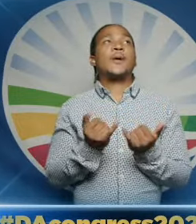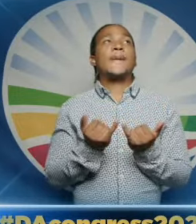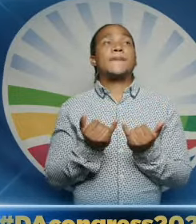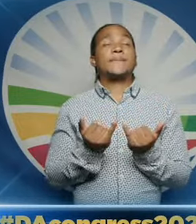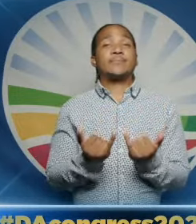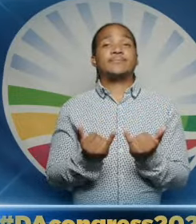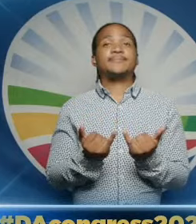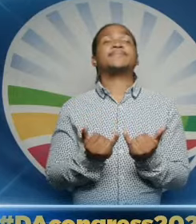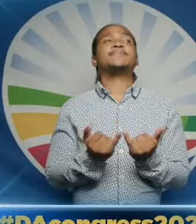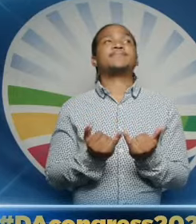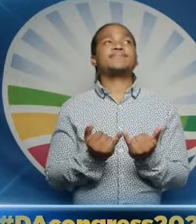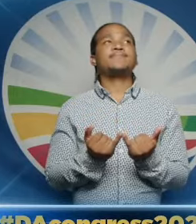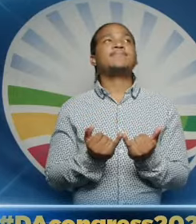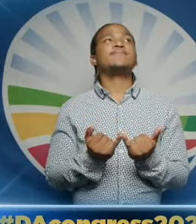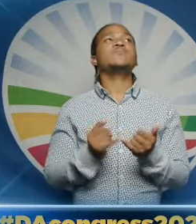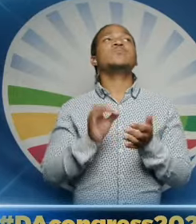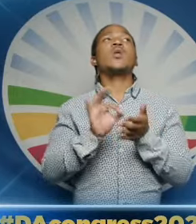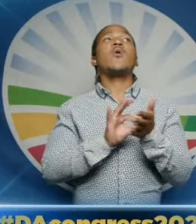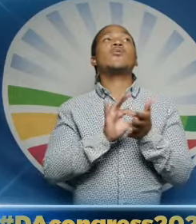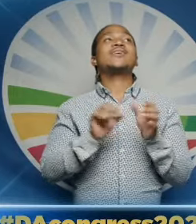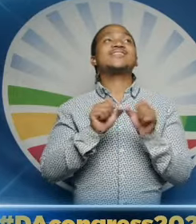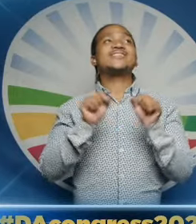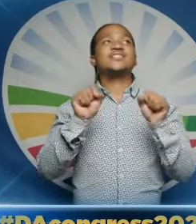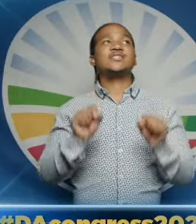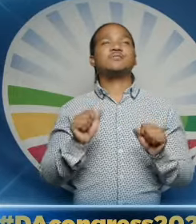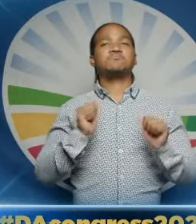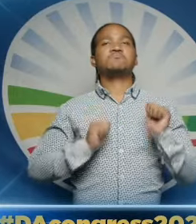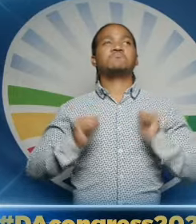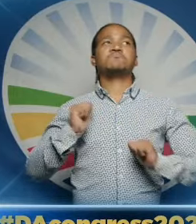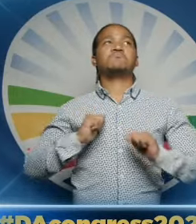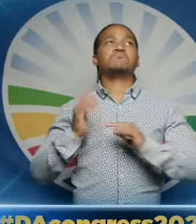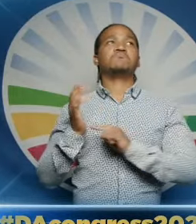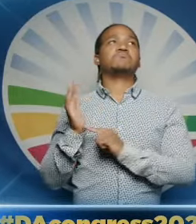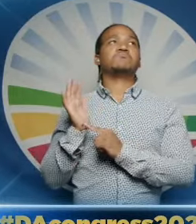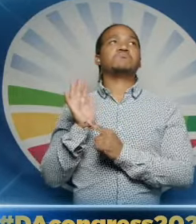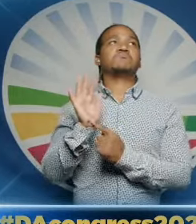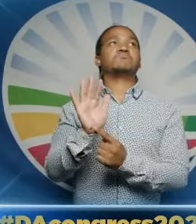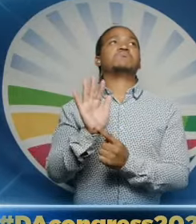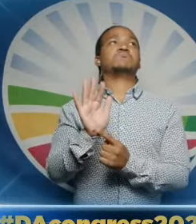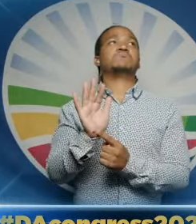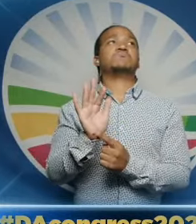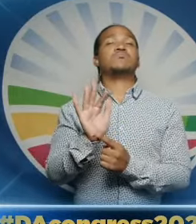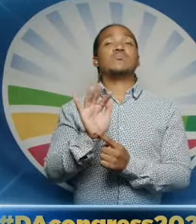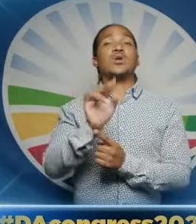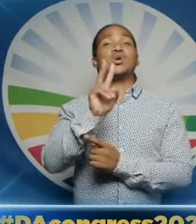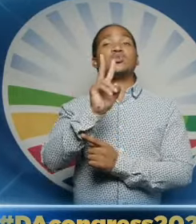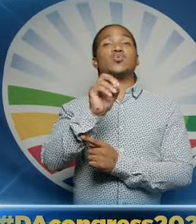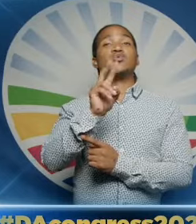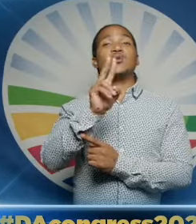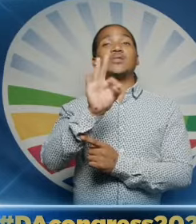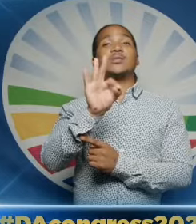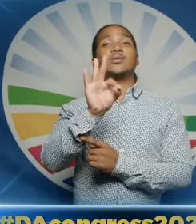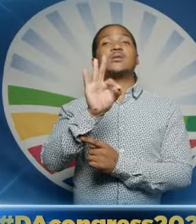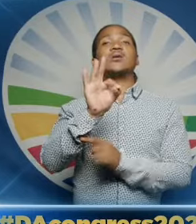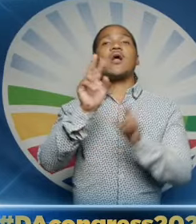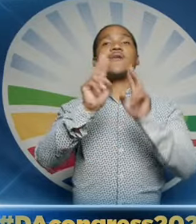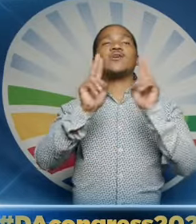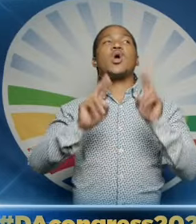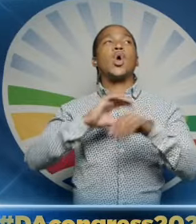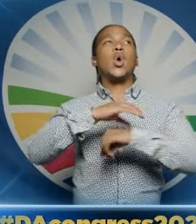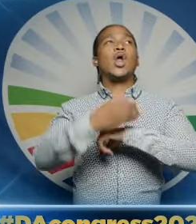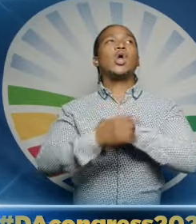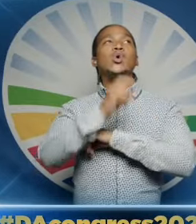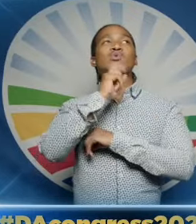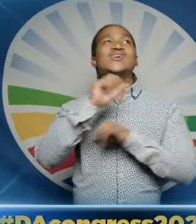proceed with the OpenVote voting system demonstration. Our 2023 Federal Congress makes use of